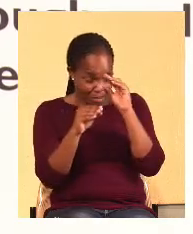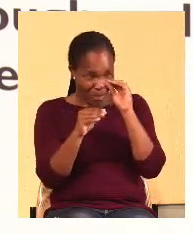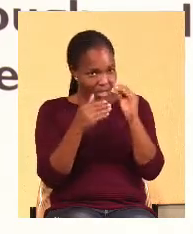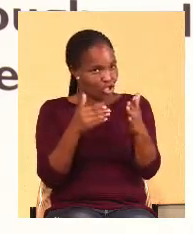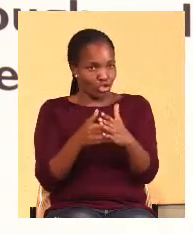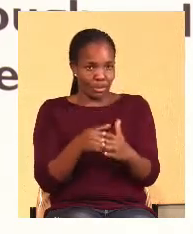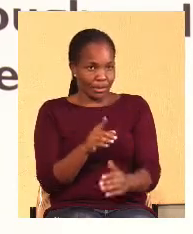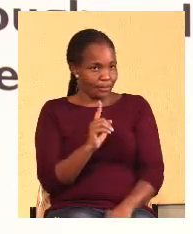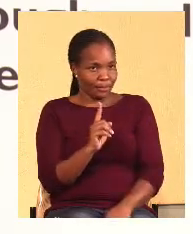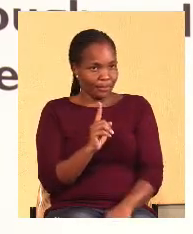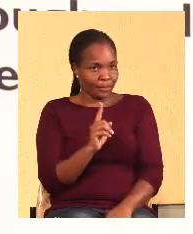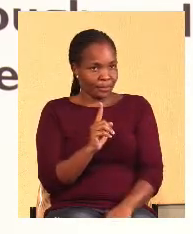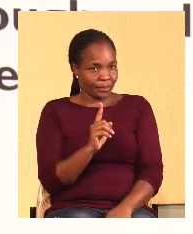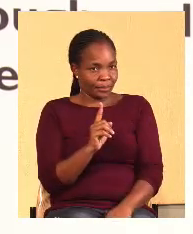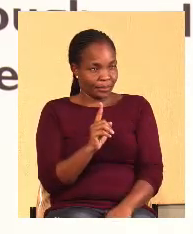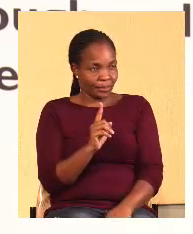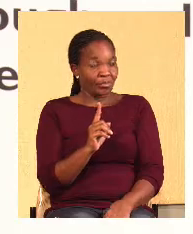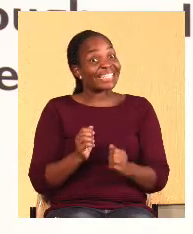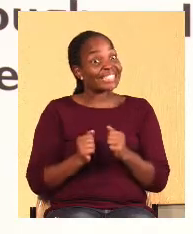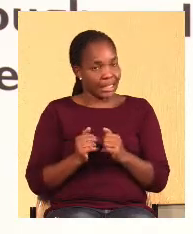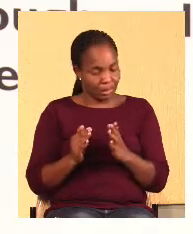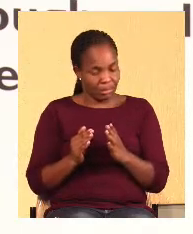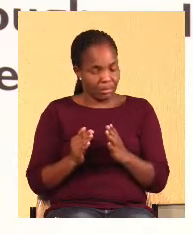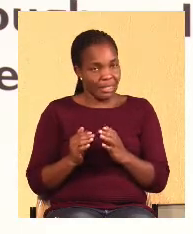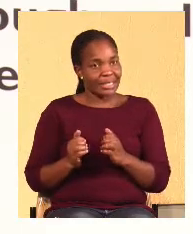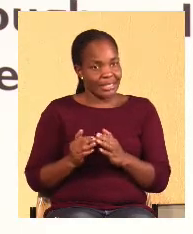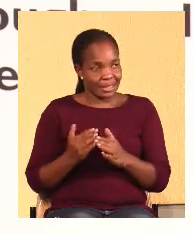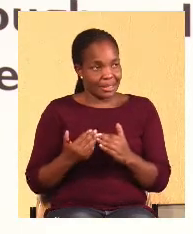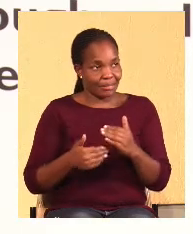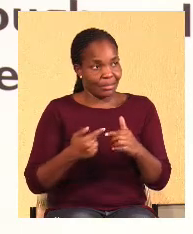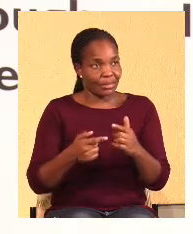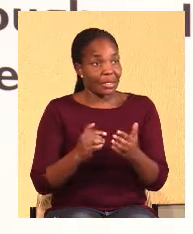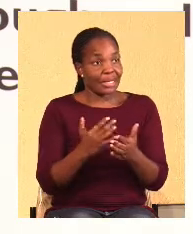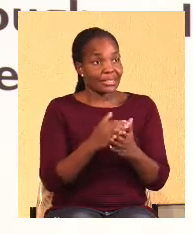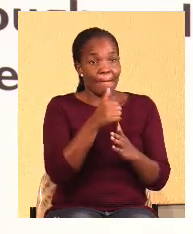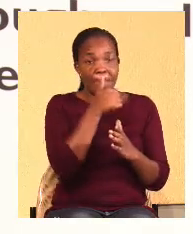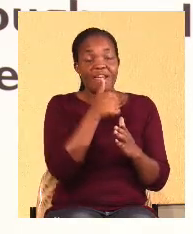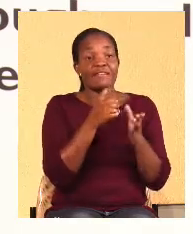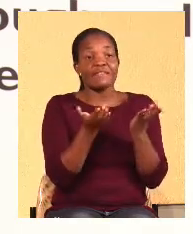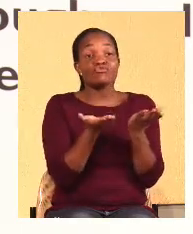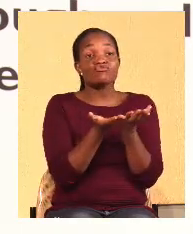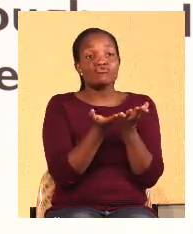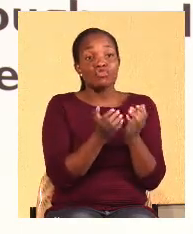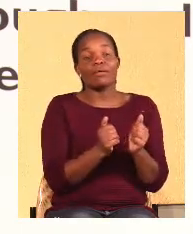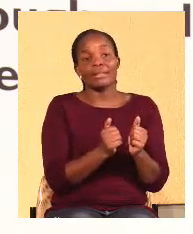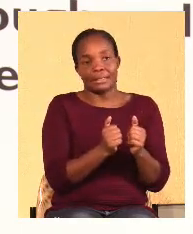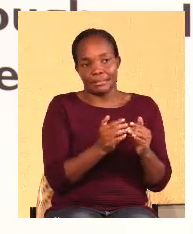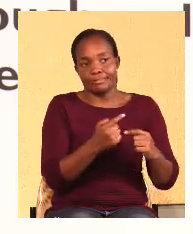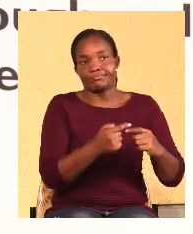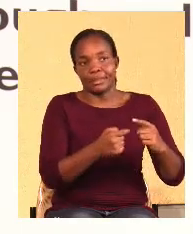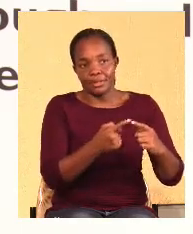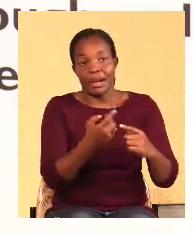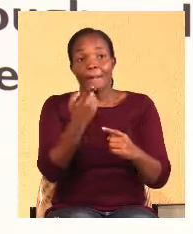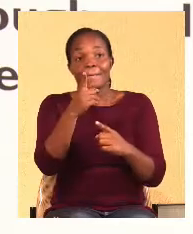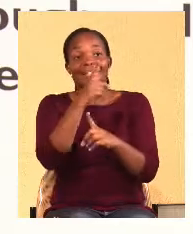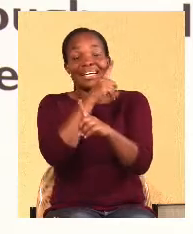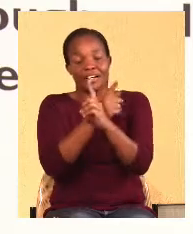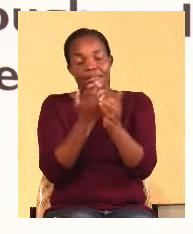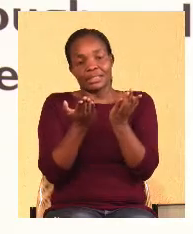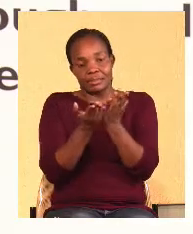stopping. It's starting. I know that some private schools actually already started, and the state schools are